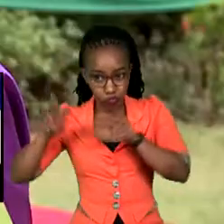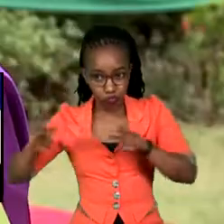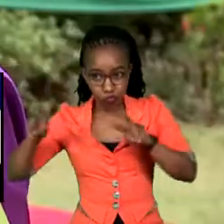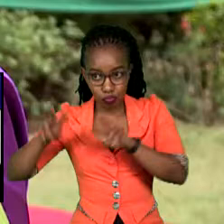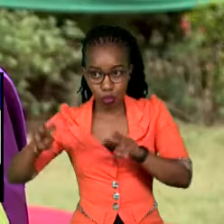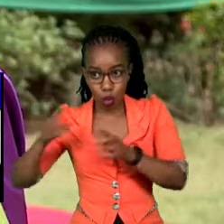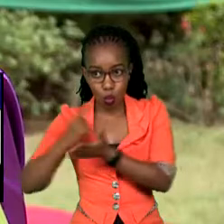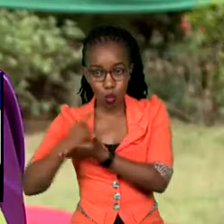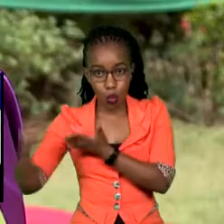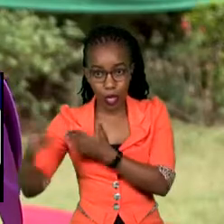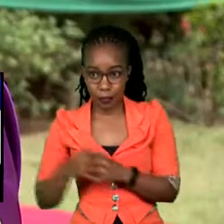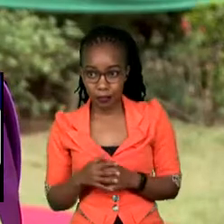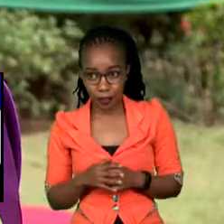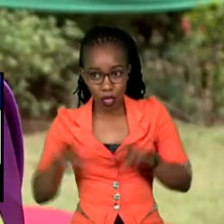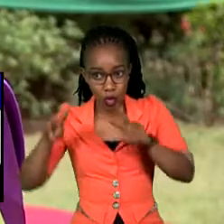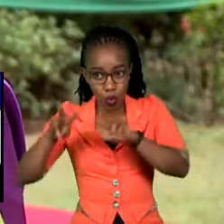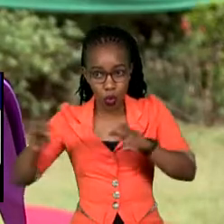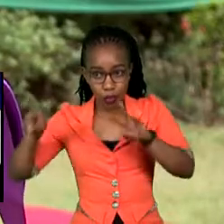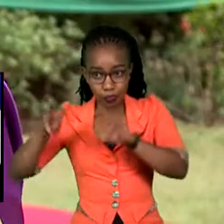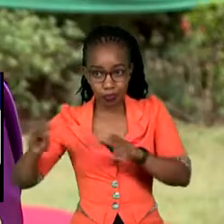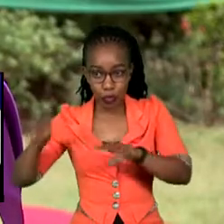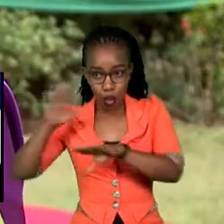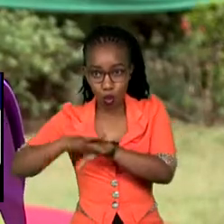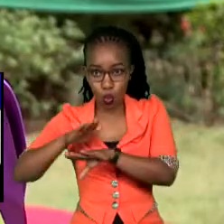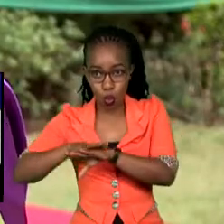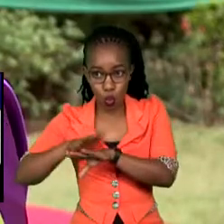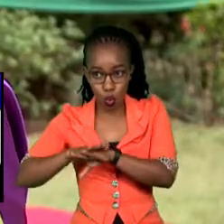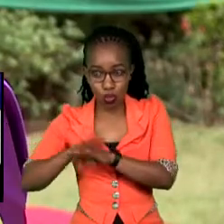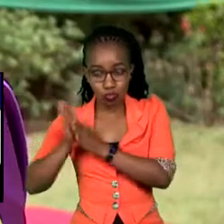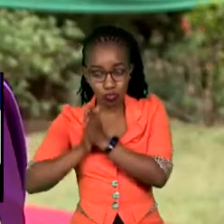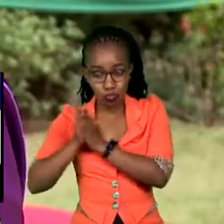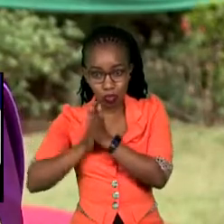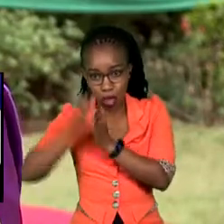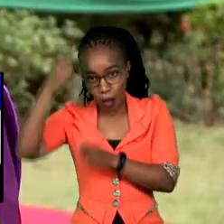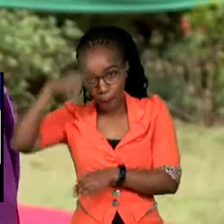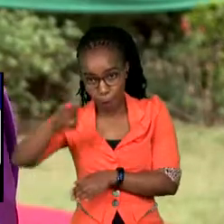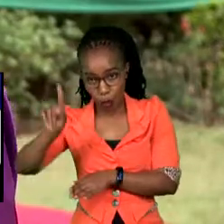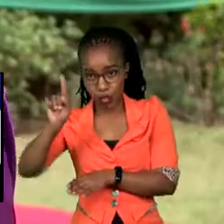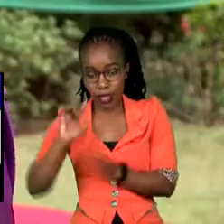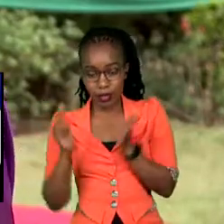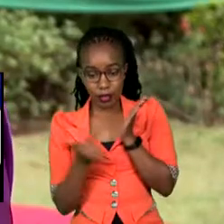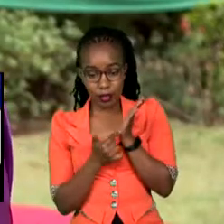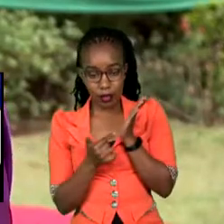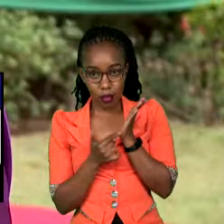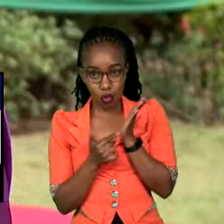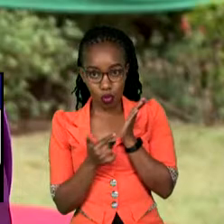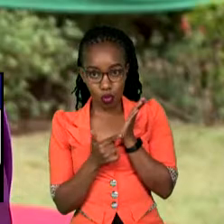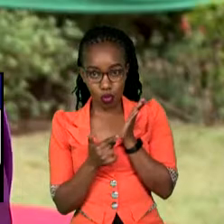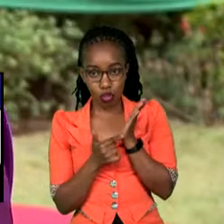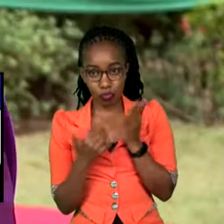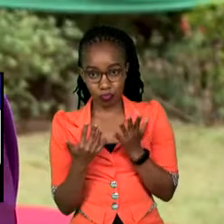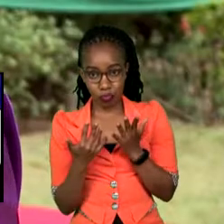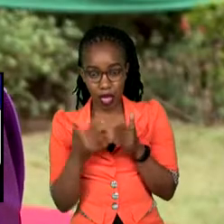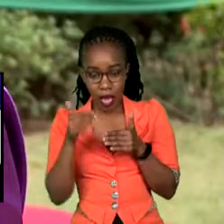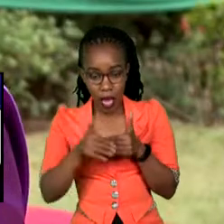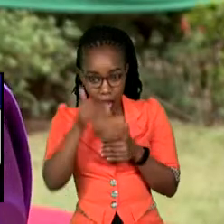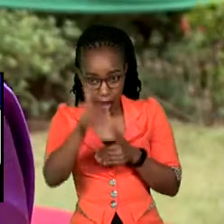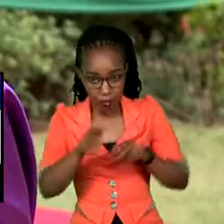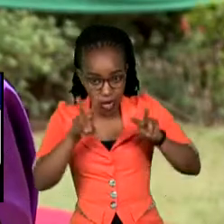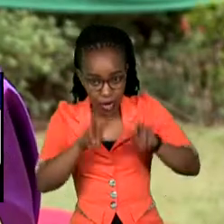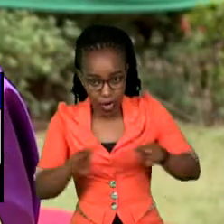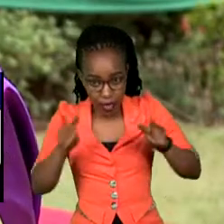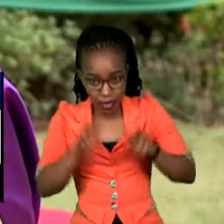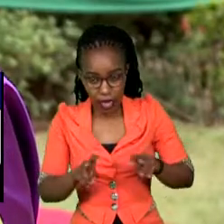The outcomes from the research are going to drive policy. So we are trying to connect to ensure that the technologies that come out of the research are